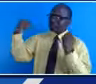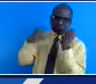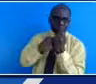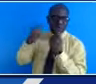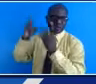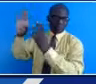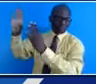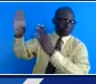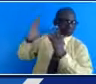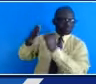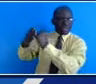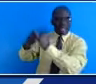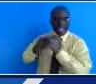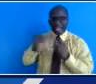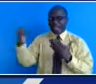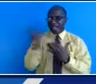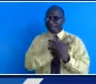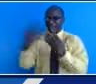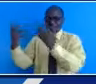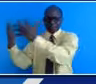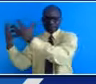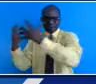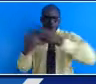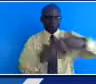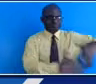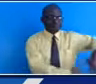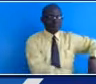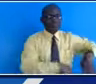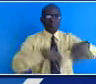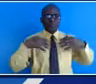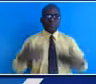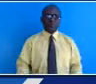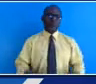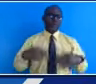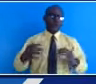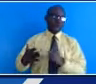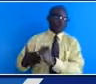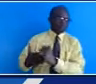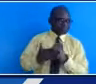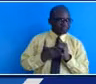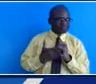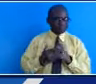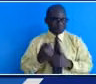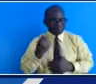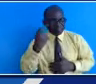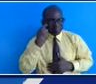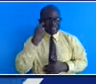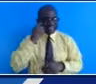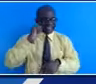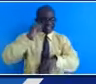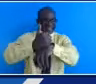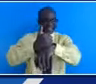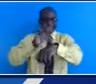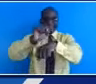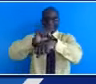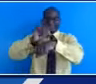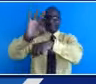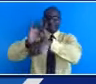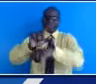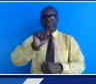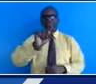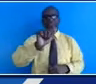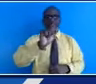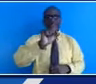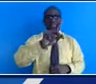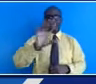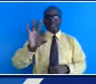established a Westchester County Reopening Task Force. And that consists of 26 members of the business community. John Ravitz,